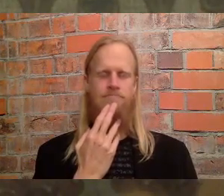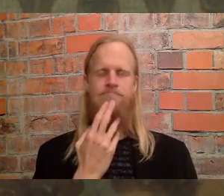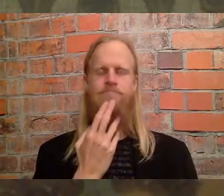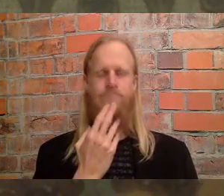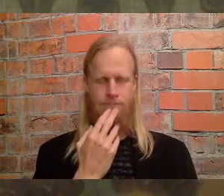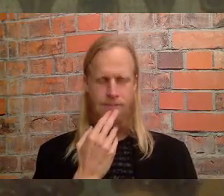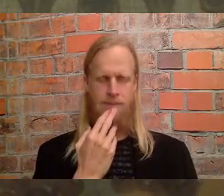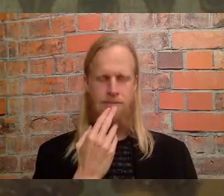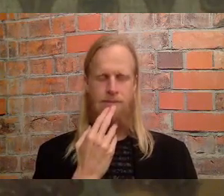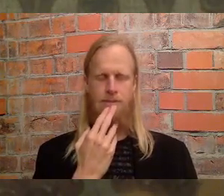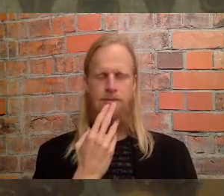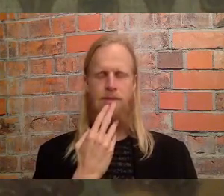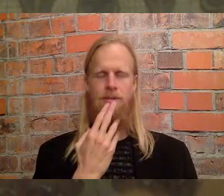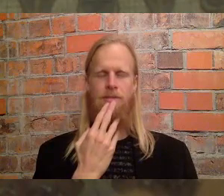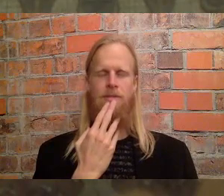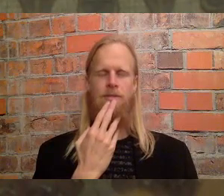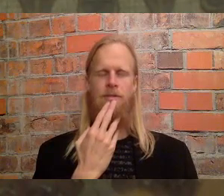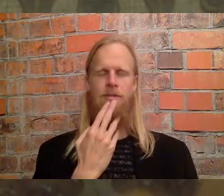1 second.